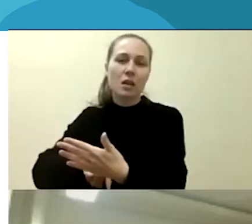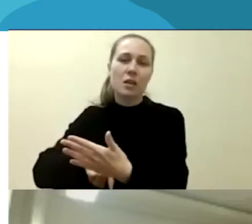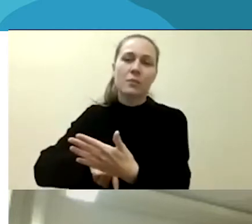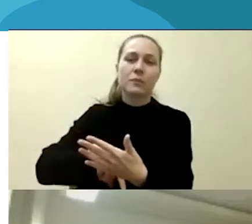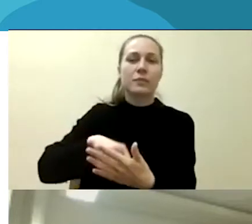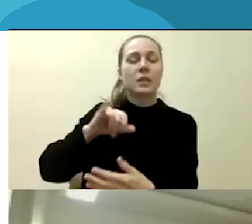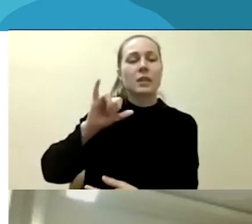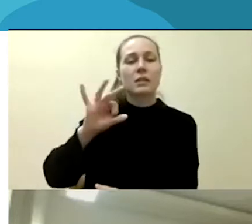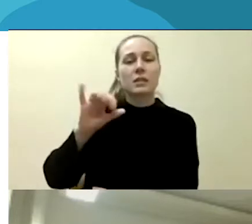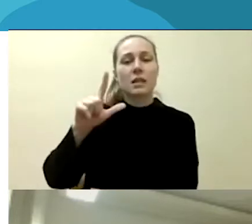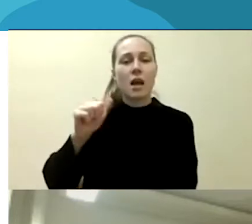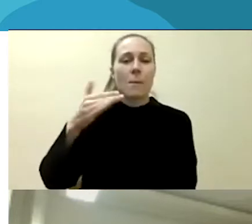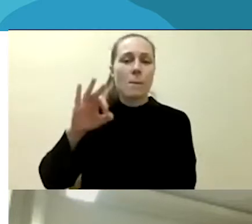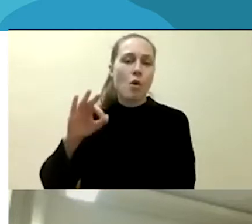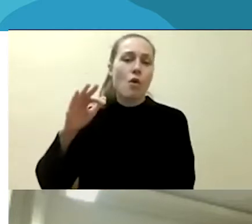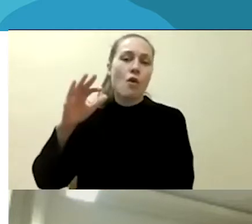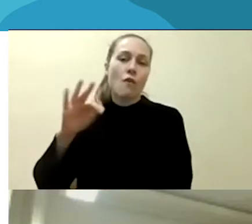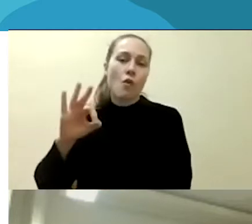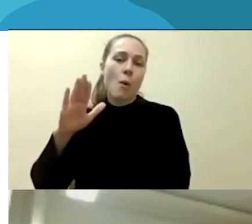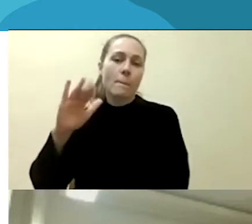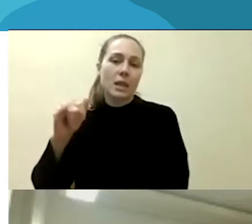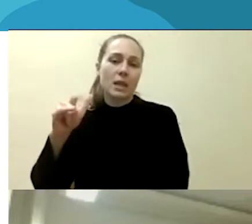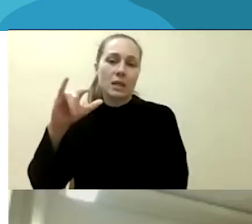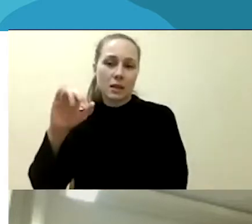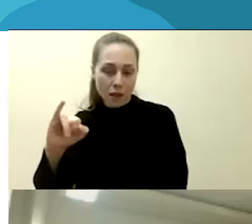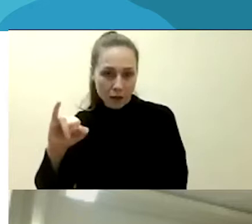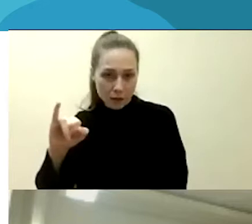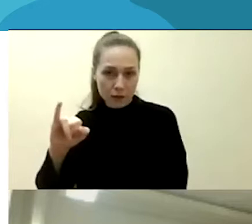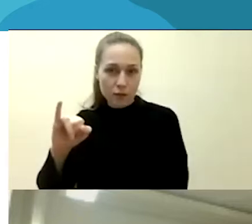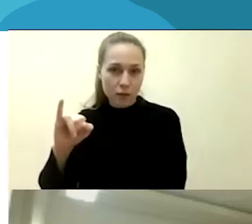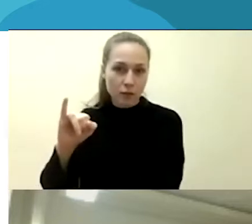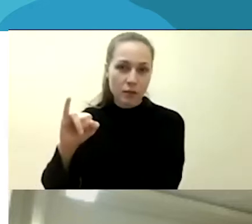which crime it is. Mostly unlawful